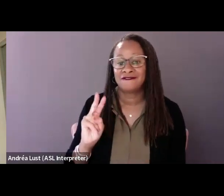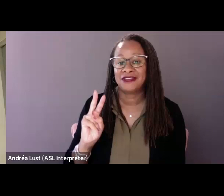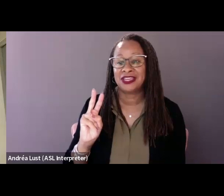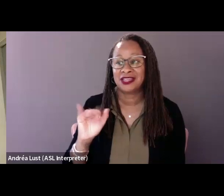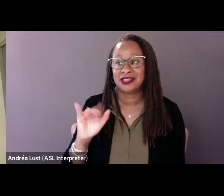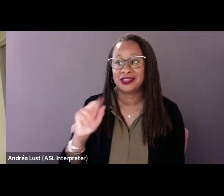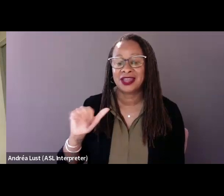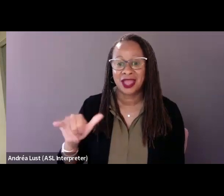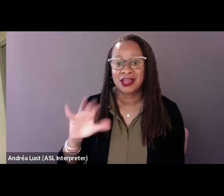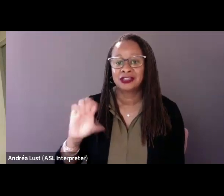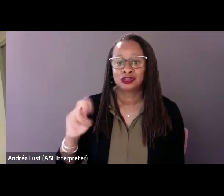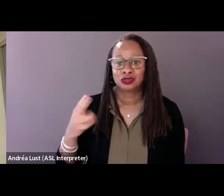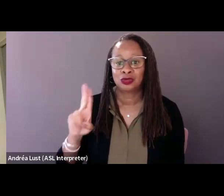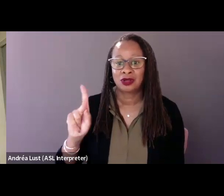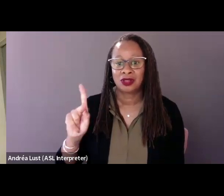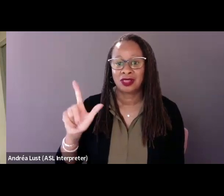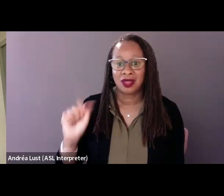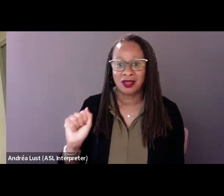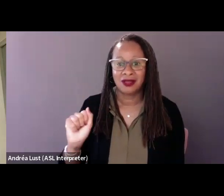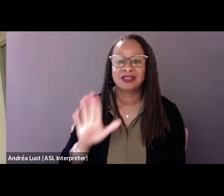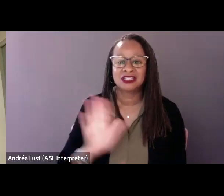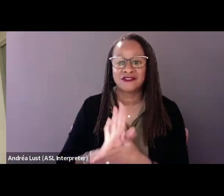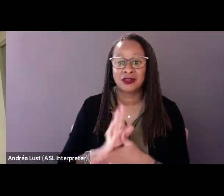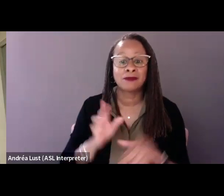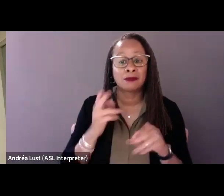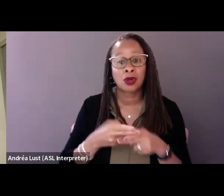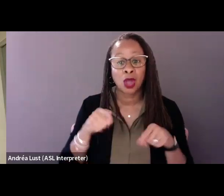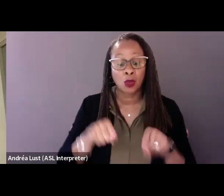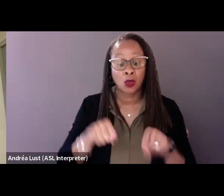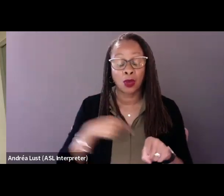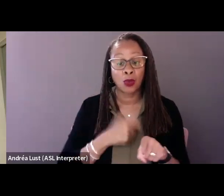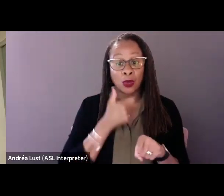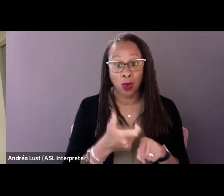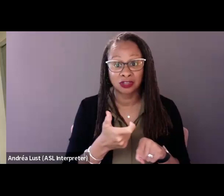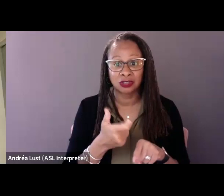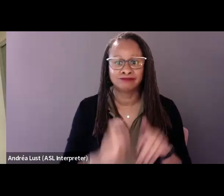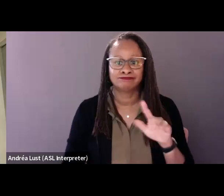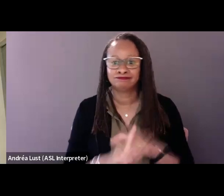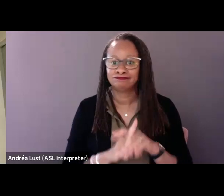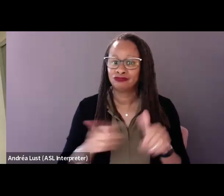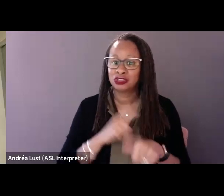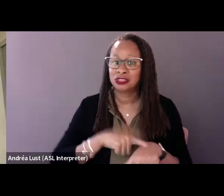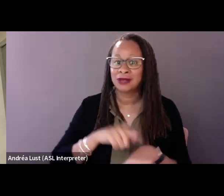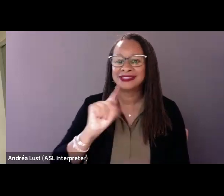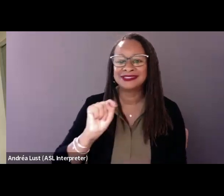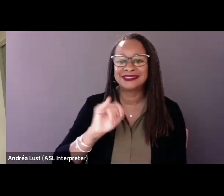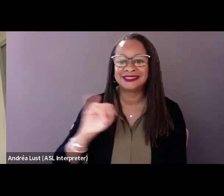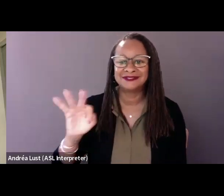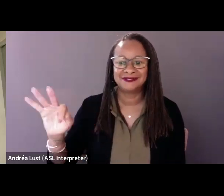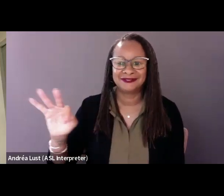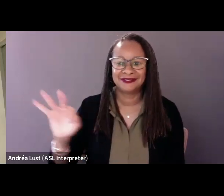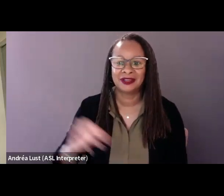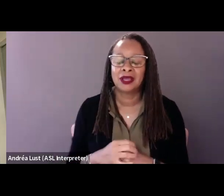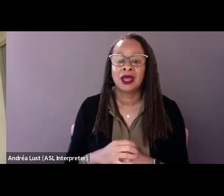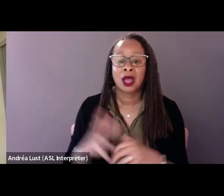film While We Watched premiered worldwide at the Toronto International Film Festival and